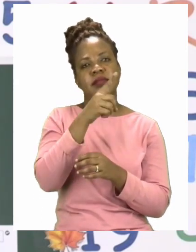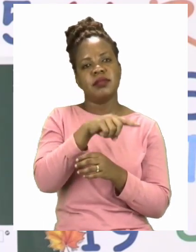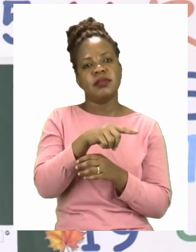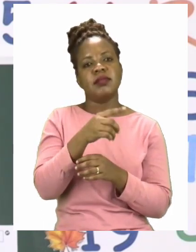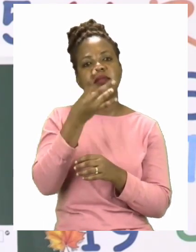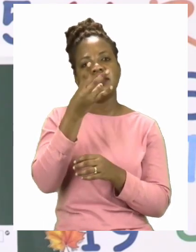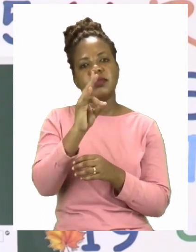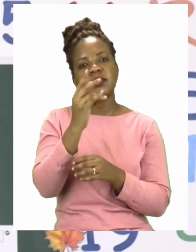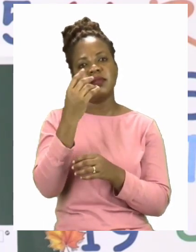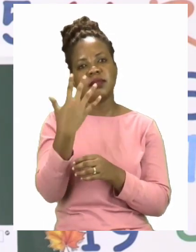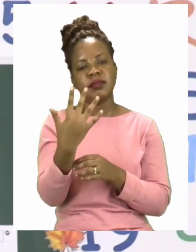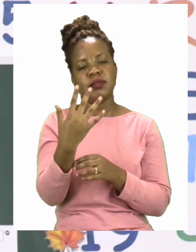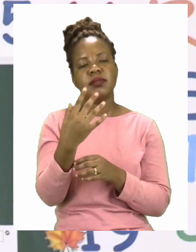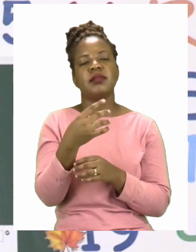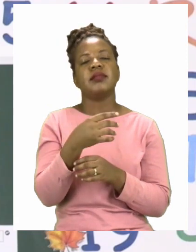75,